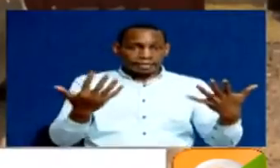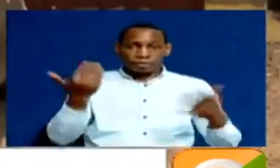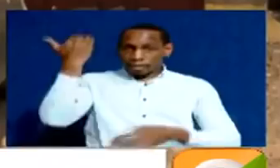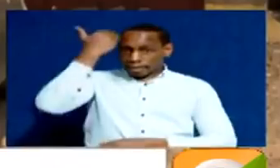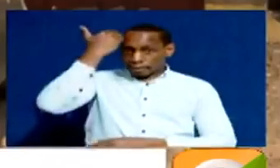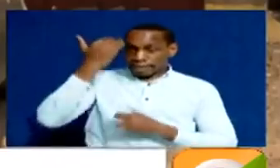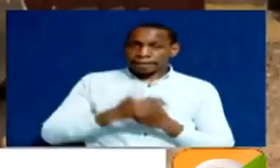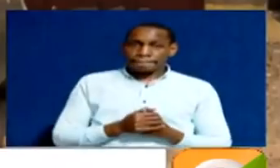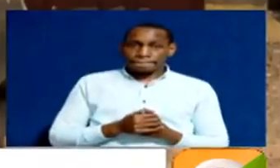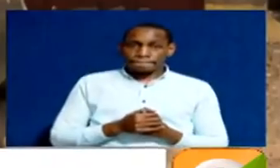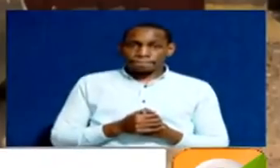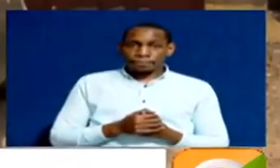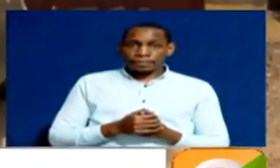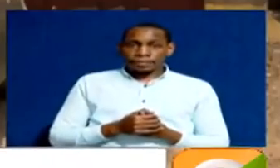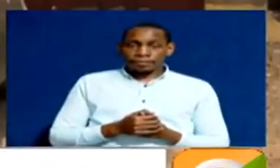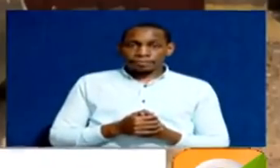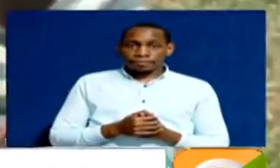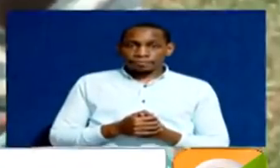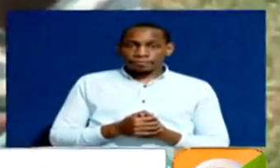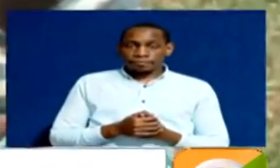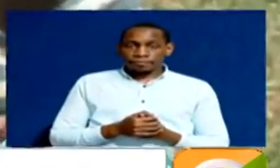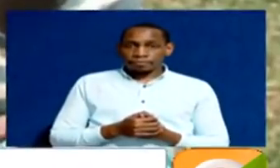kwa kichwa yenye li affect tissues.